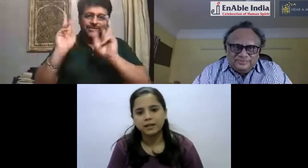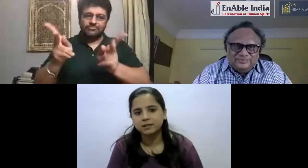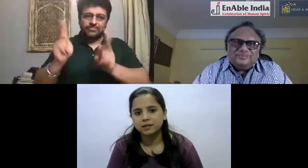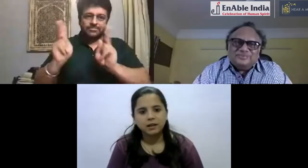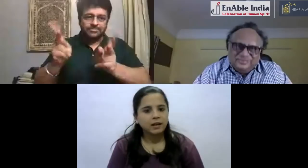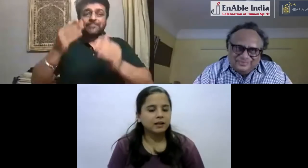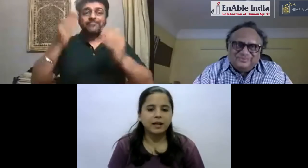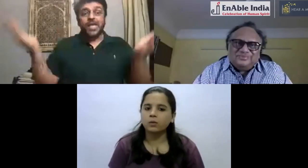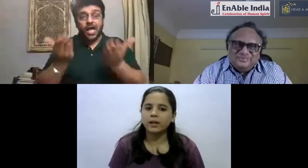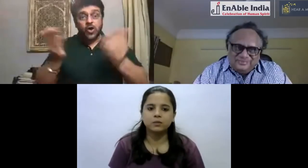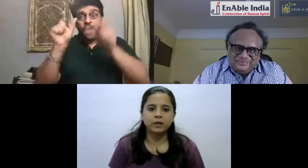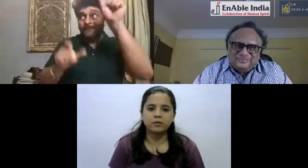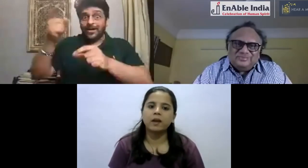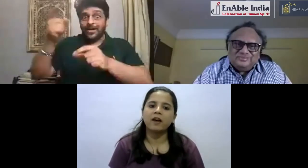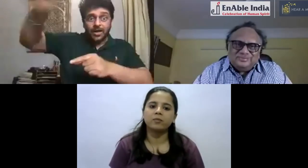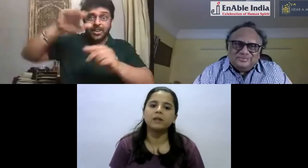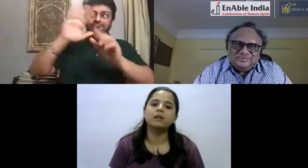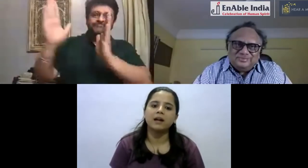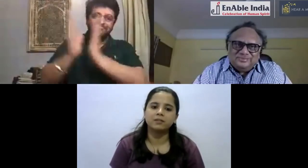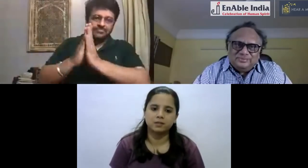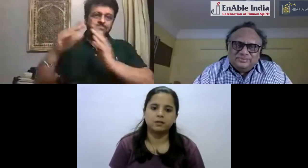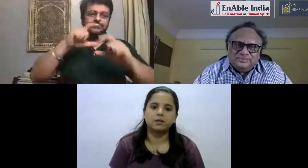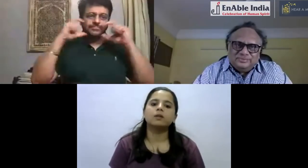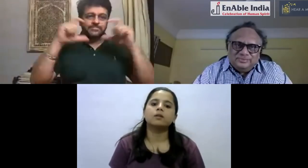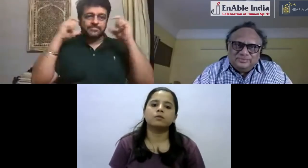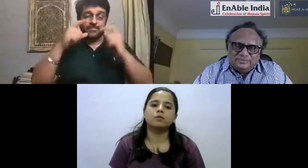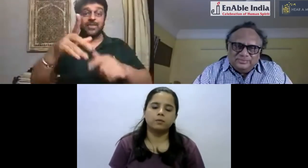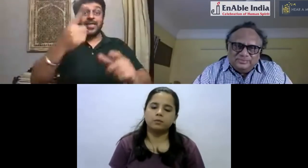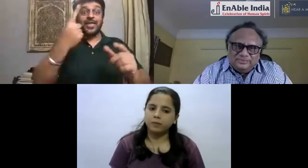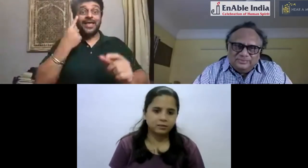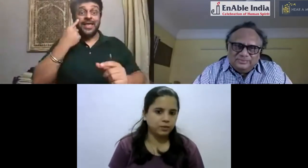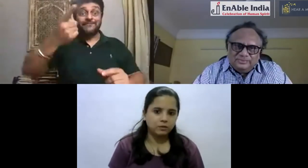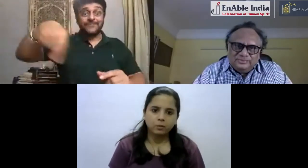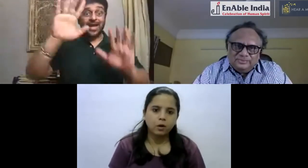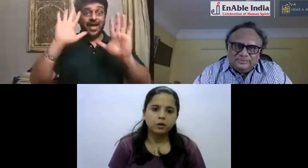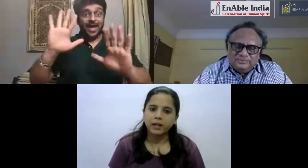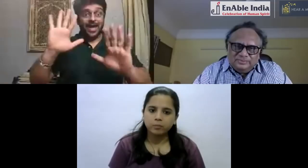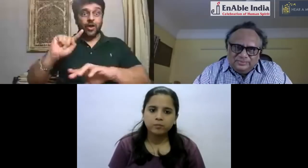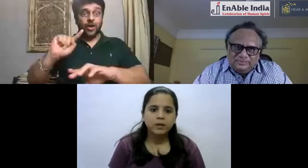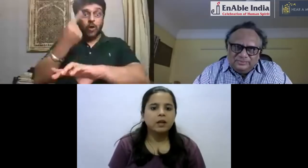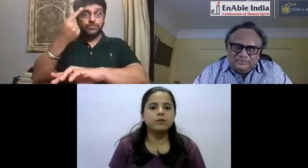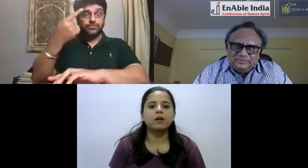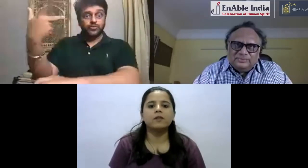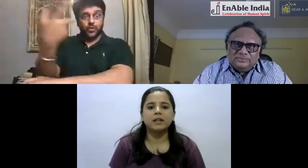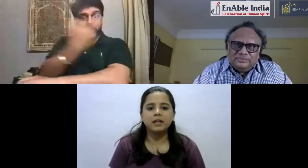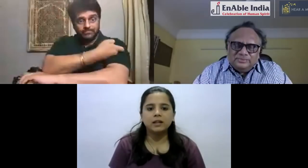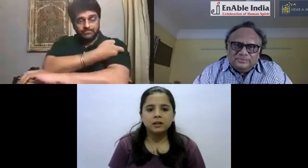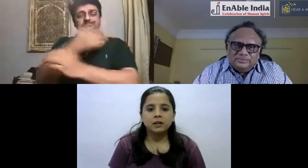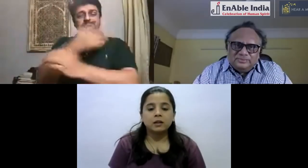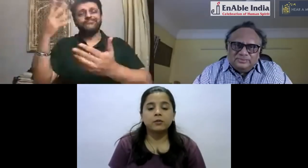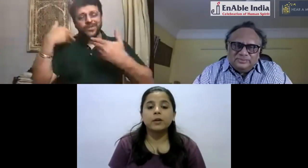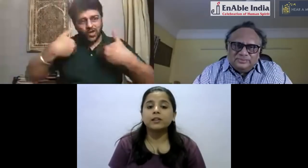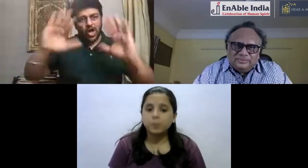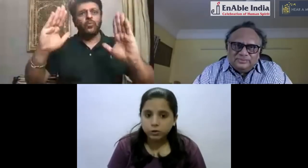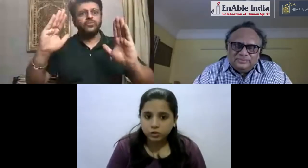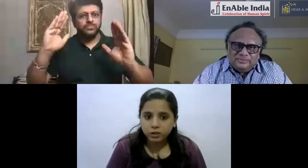your hands. Likewise, whatever we have been asked has been from long time. If you have any,